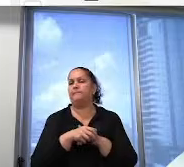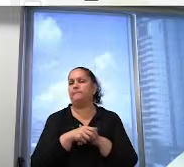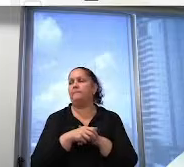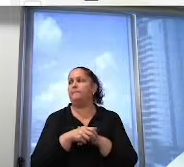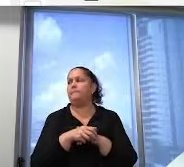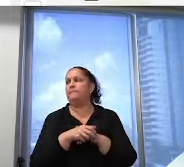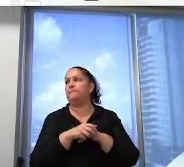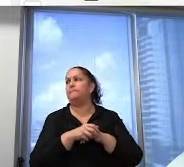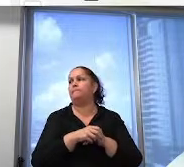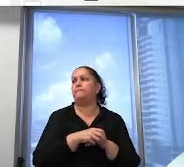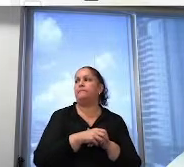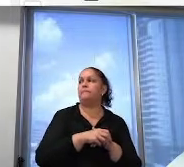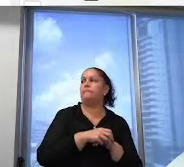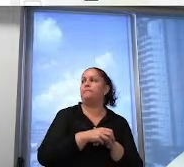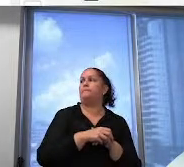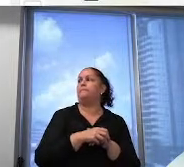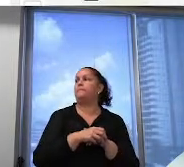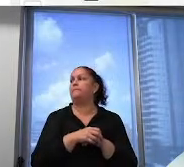Okay.